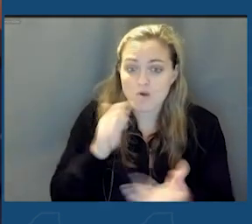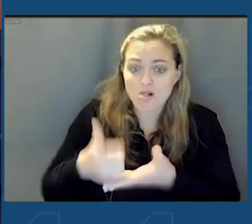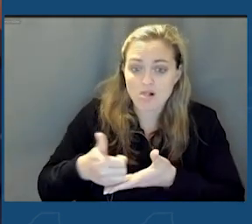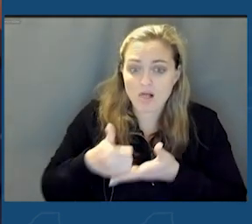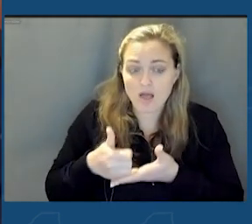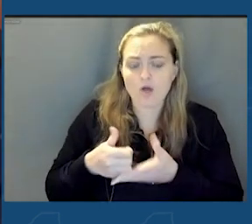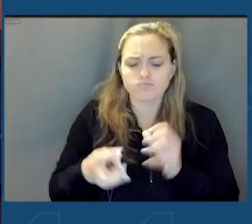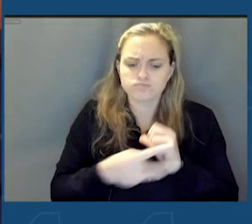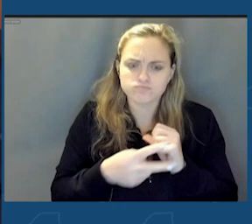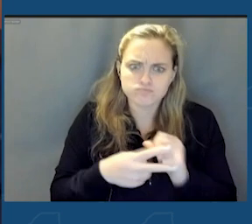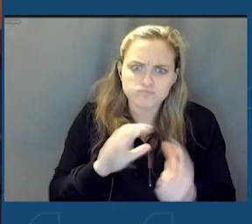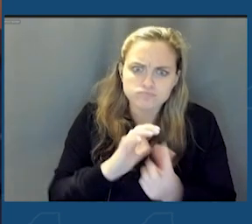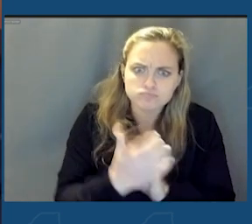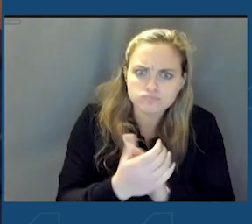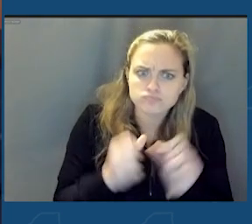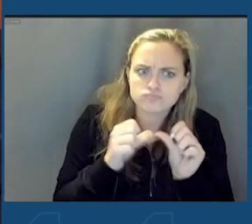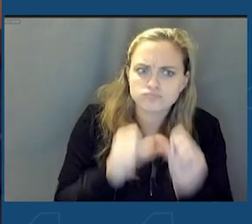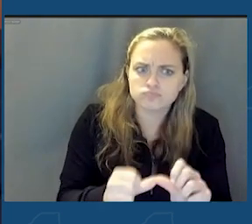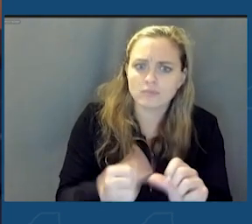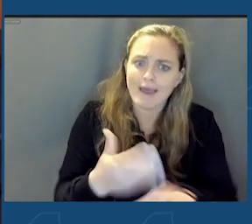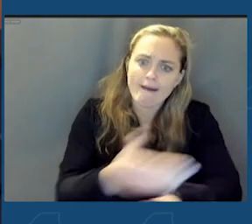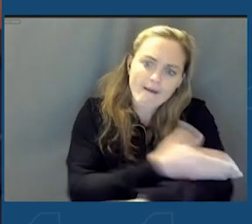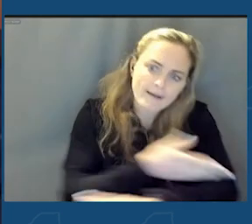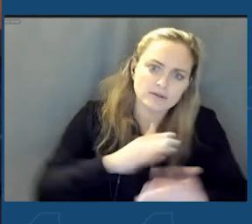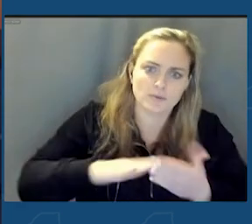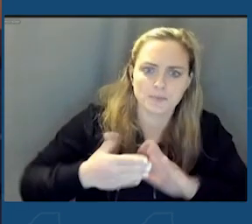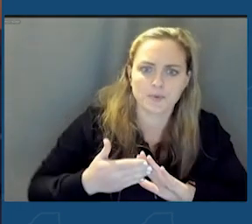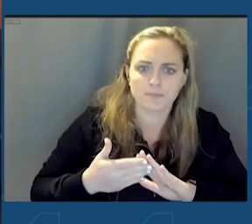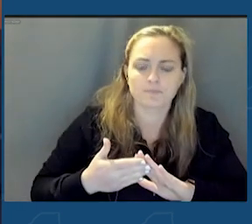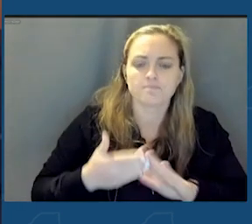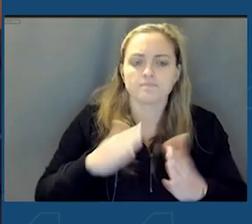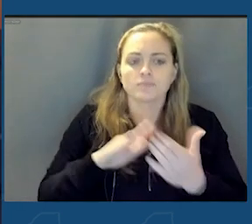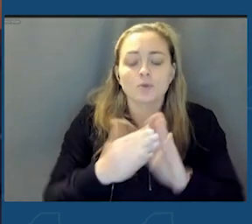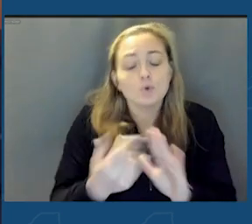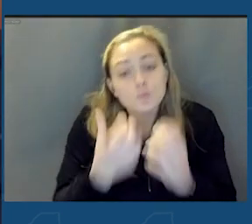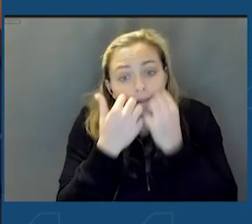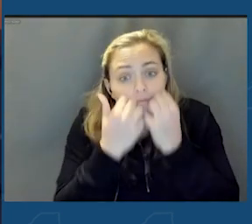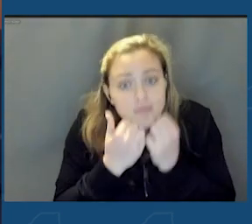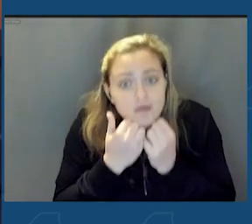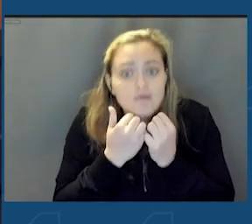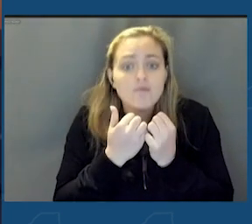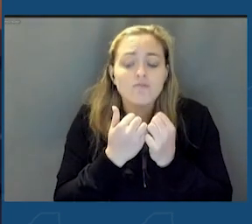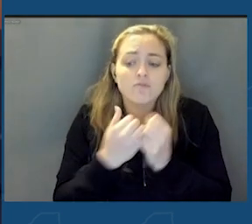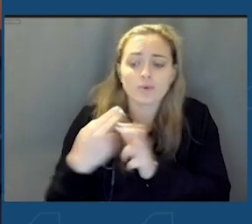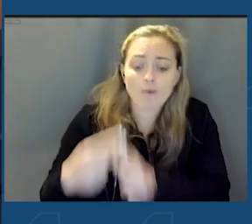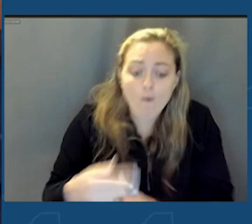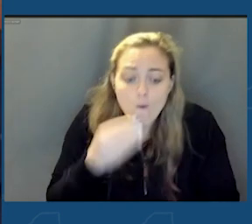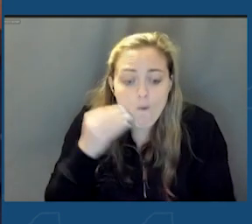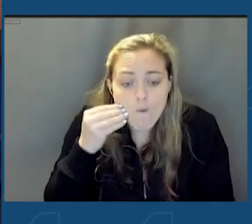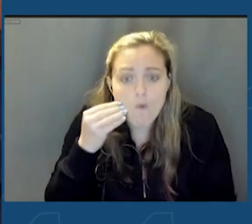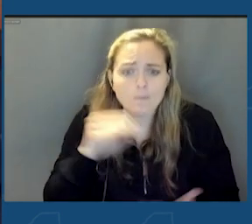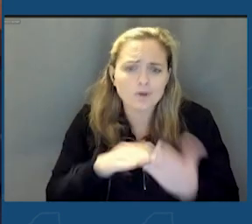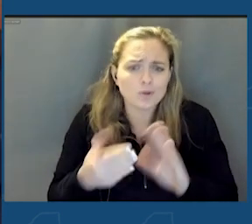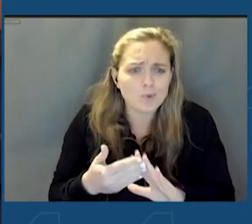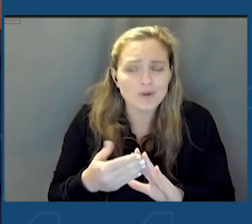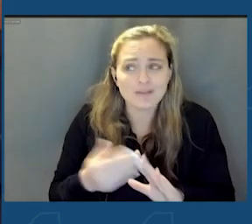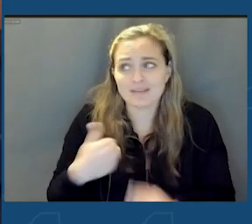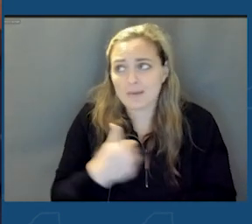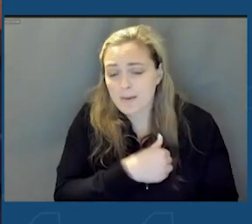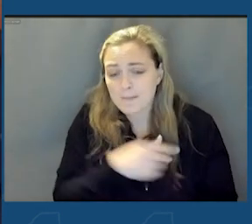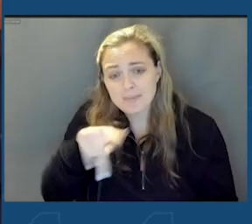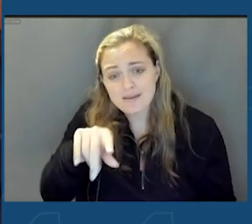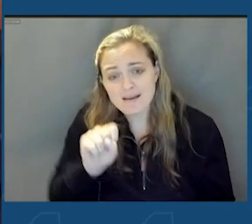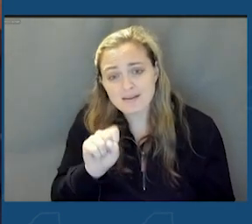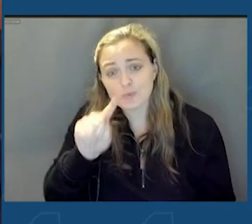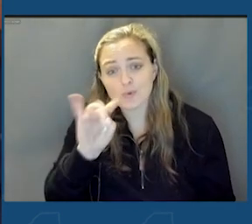our culture, enhance our community, the community we love, the community we call home, and the community that the members of PS 108